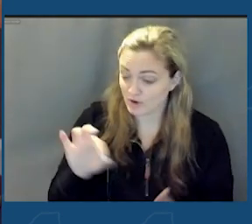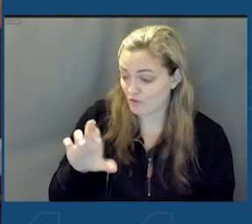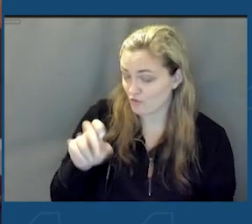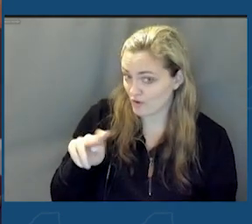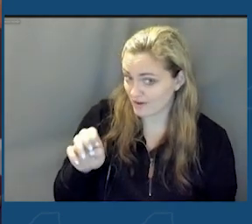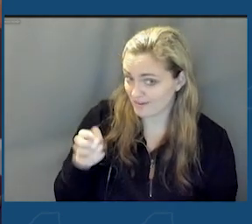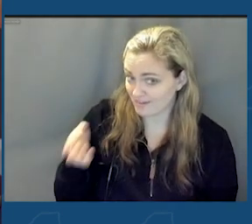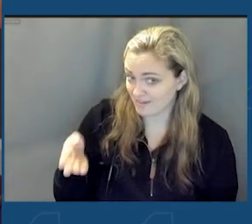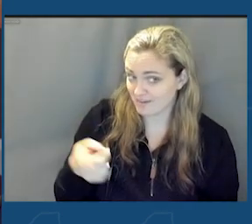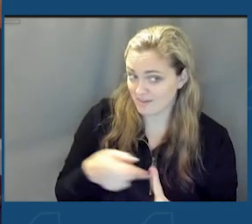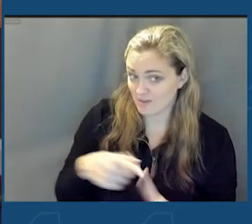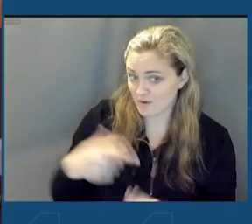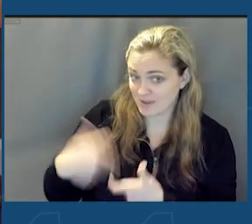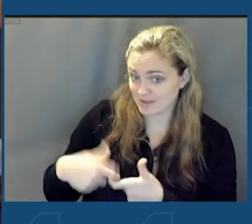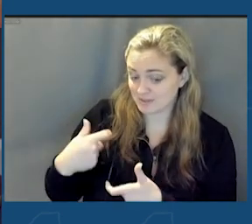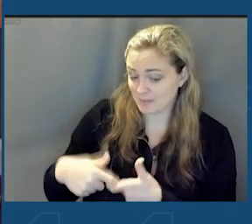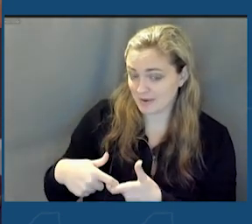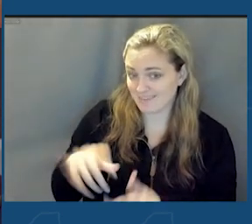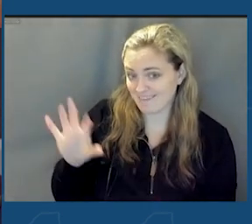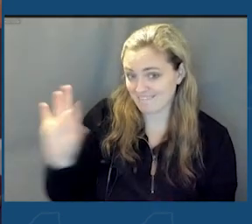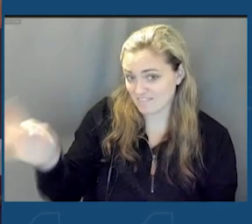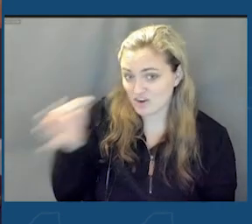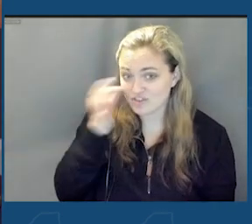from Hispanic Federation as well,